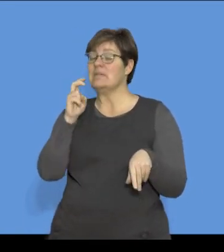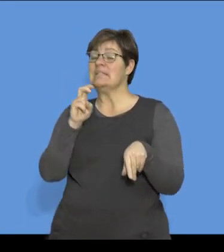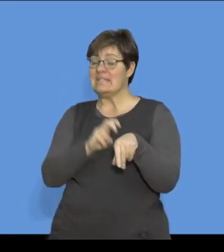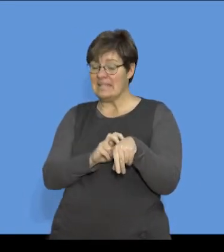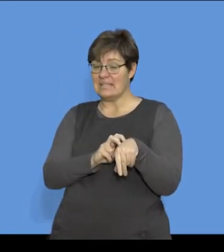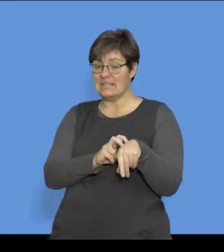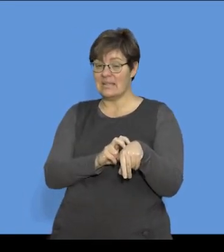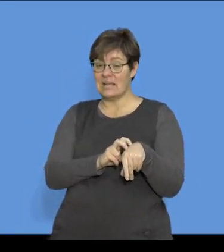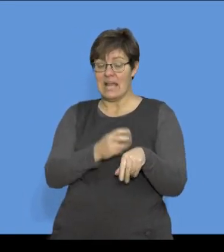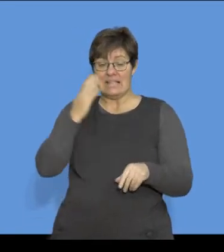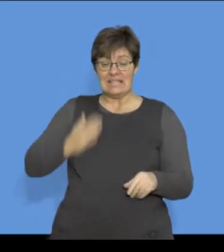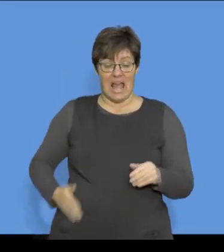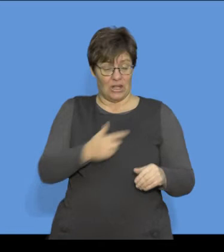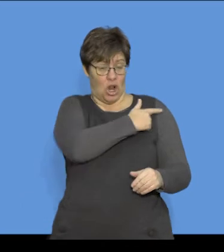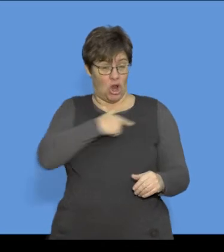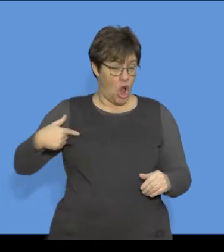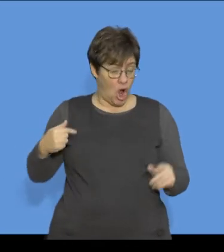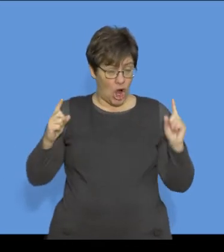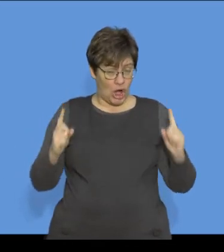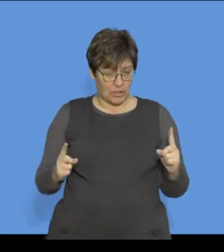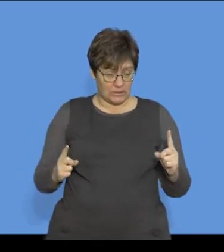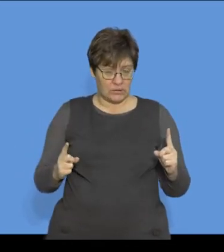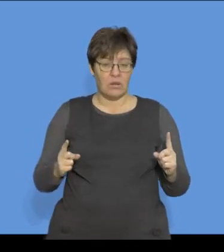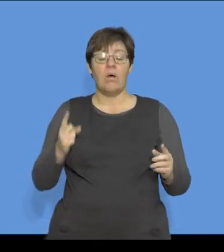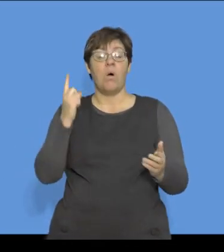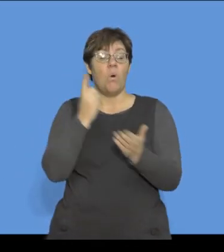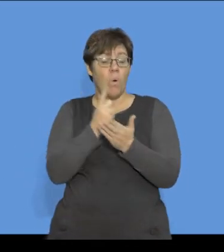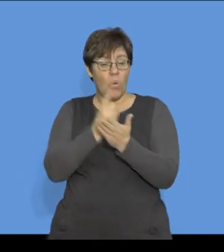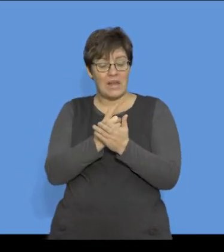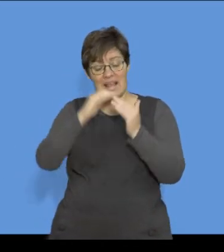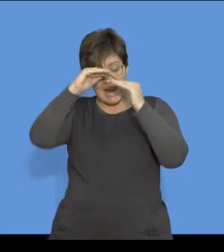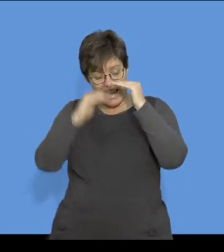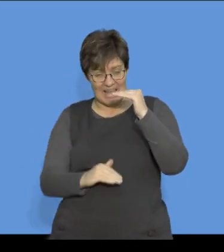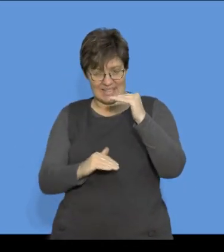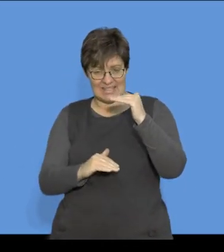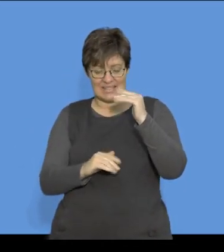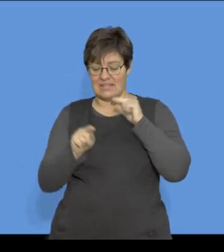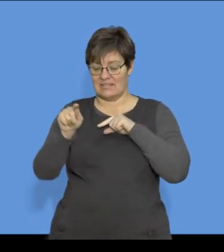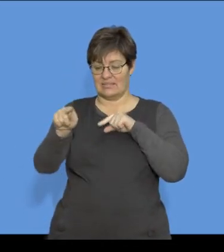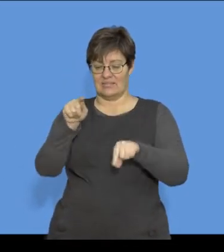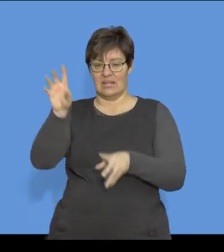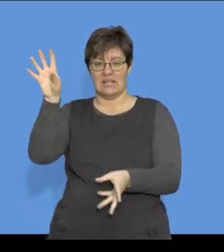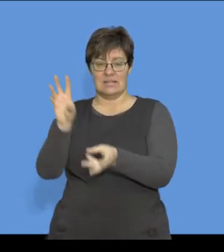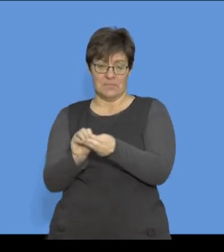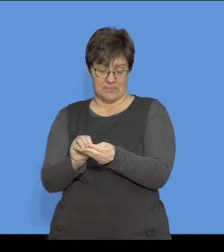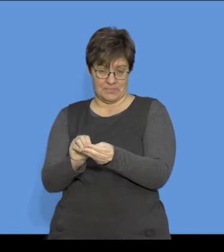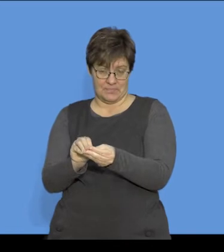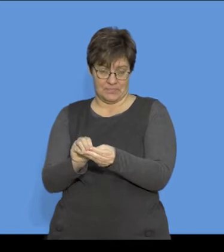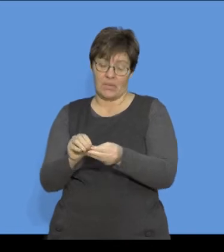longest side is always less than the sum of the other 2 sides